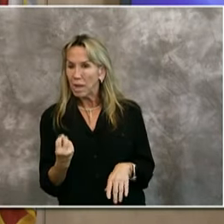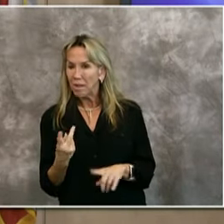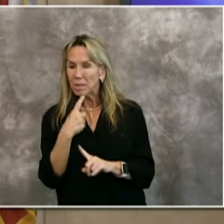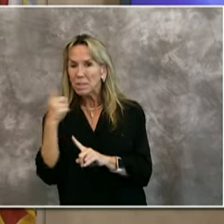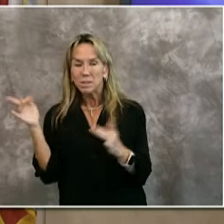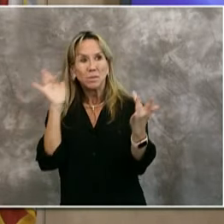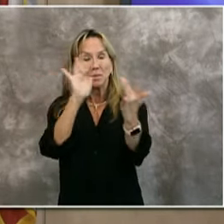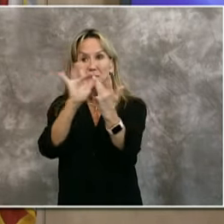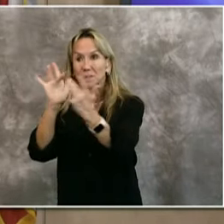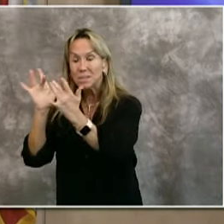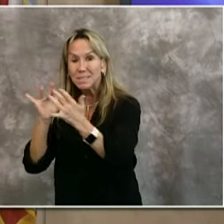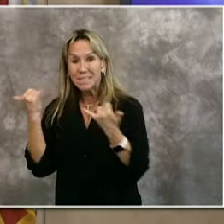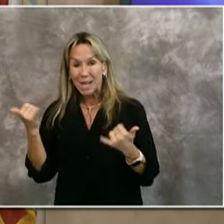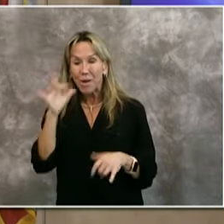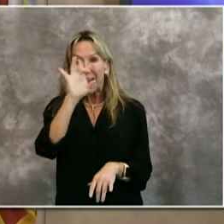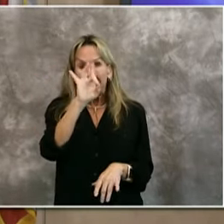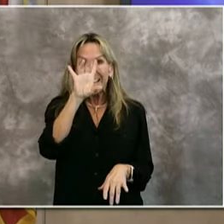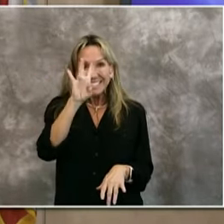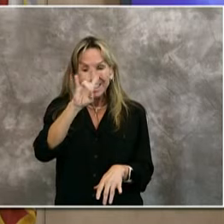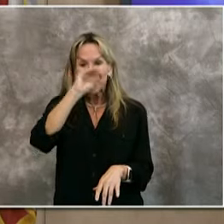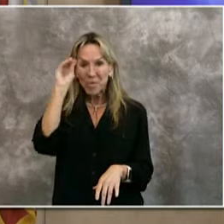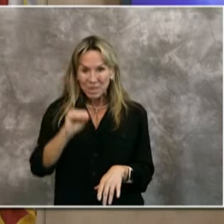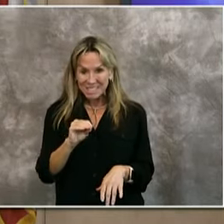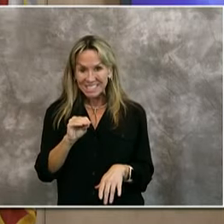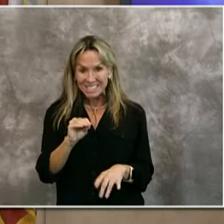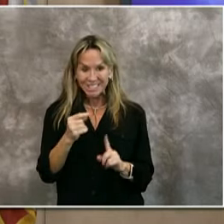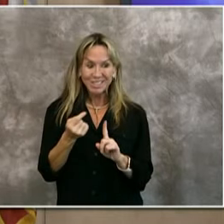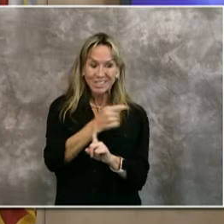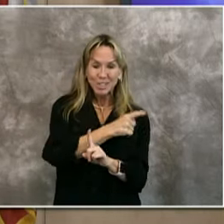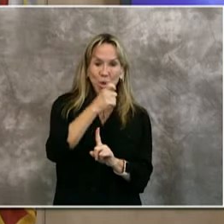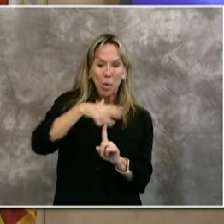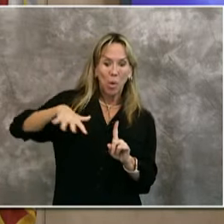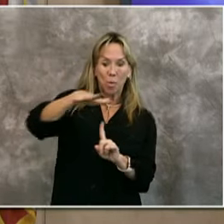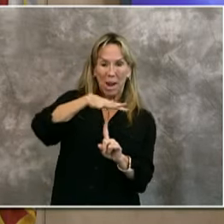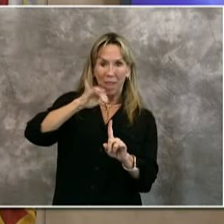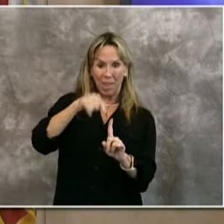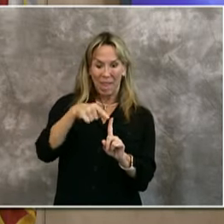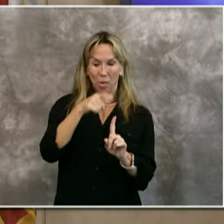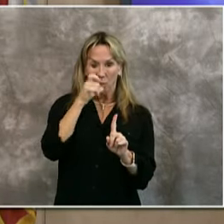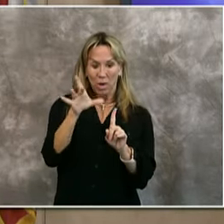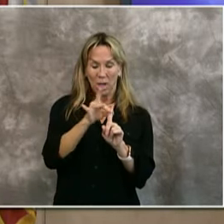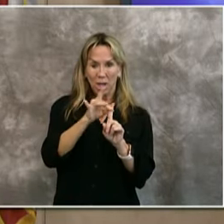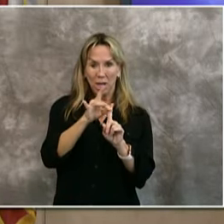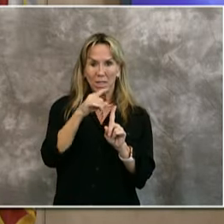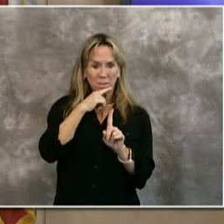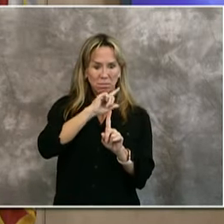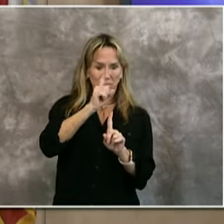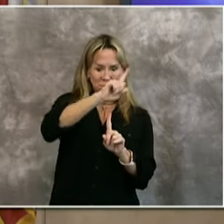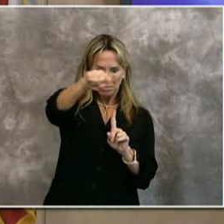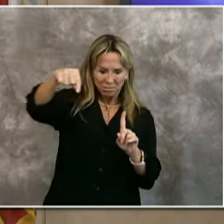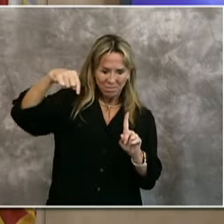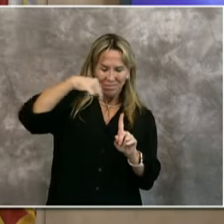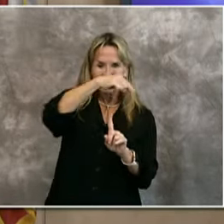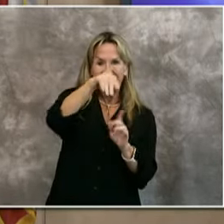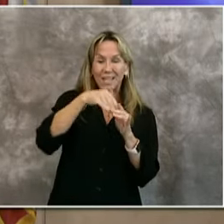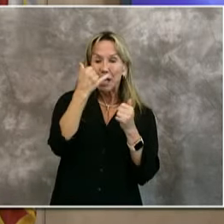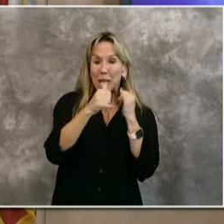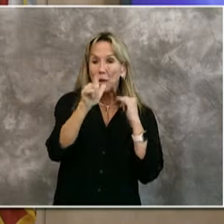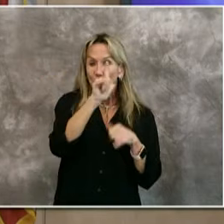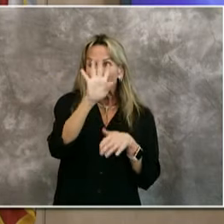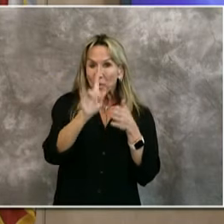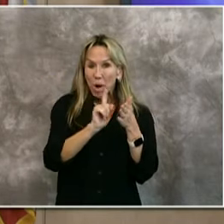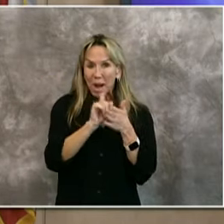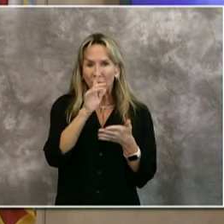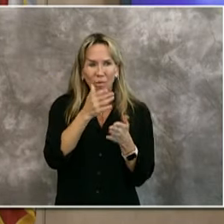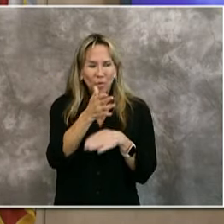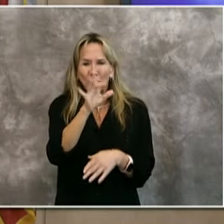out to 87% of identified close contacts within 24 hours, but really it seems to me that you're reaching